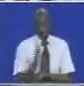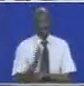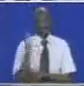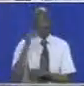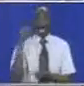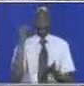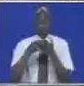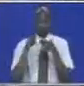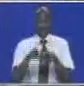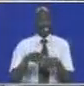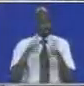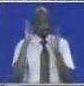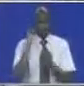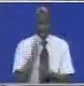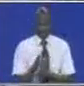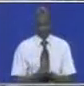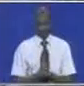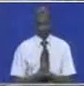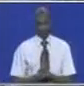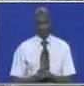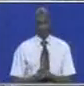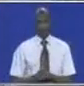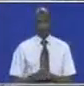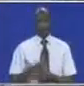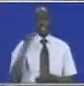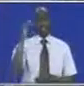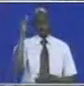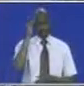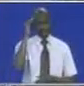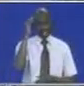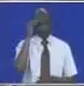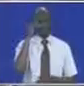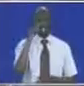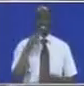don't give up. Okay. Education in its finest expression